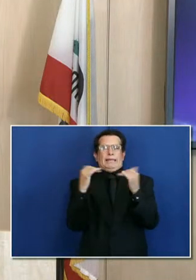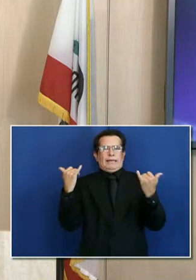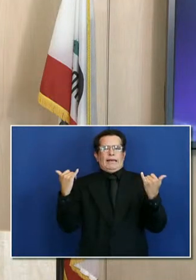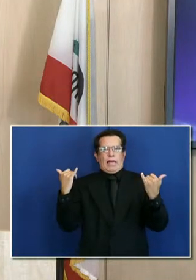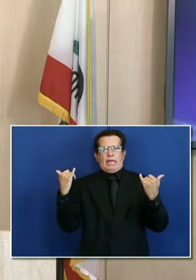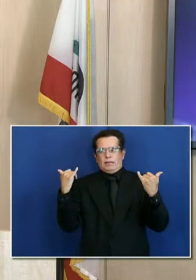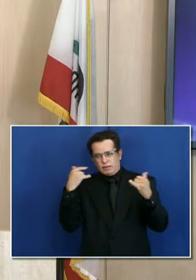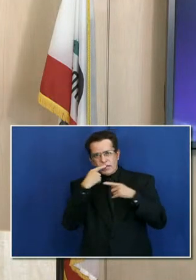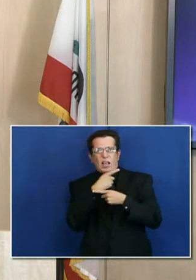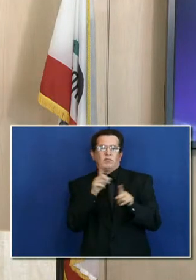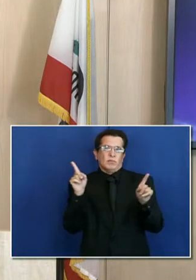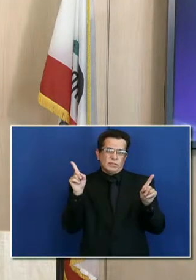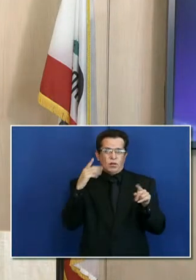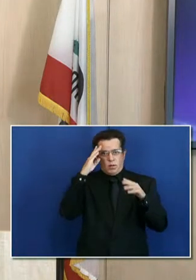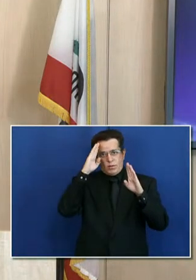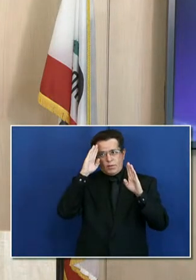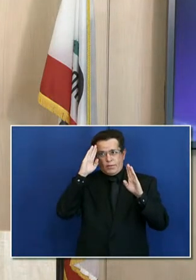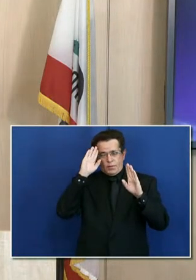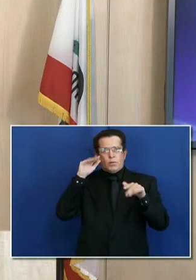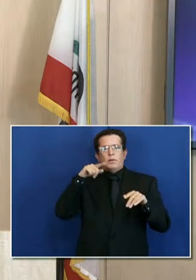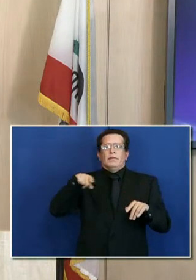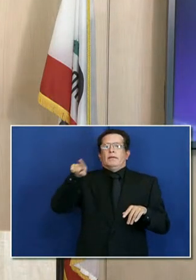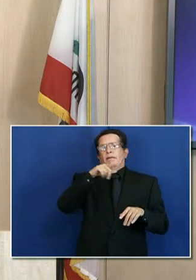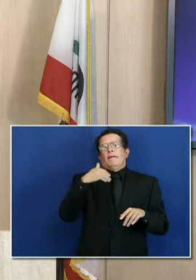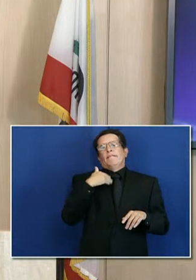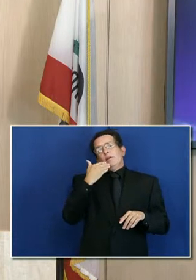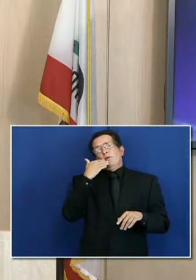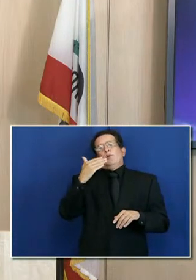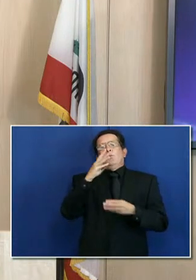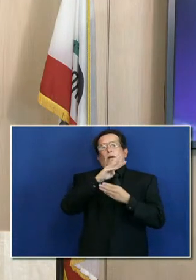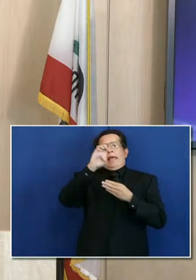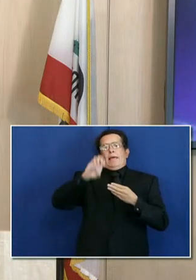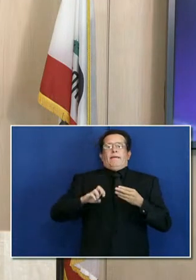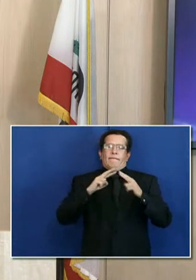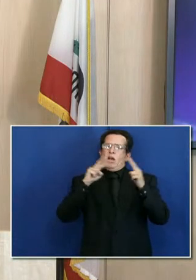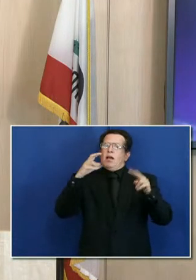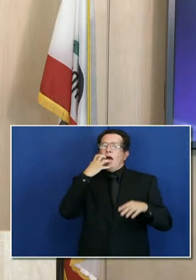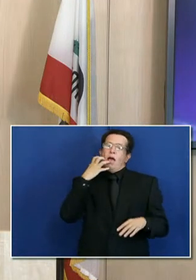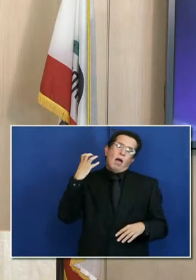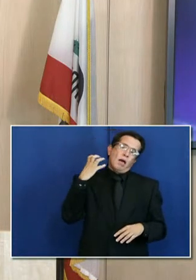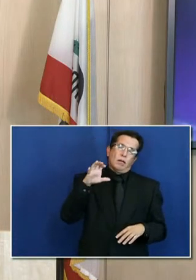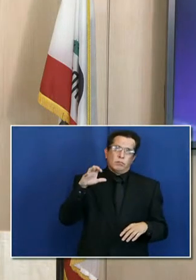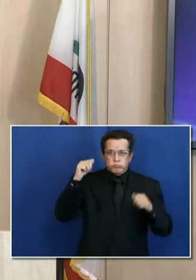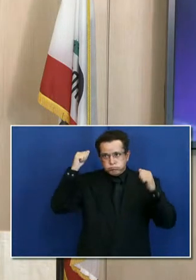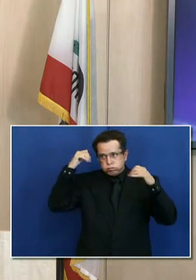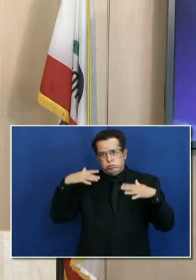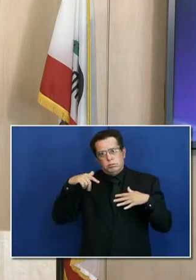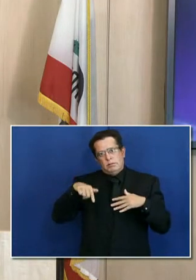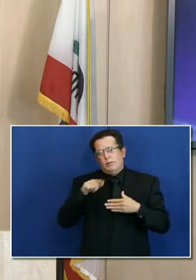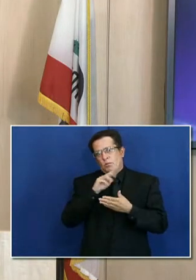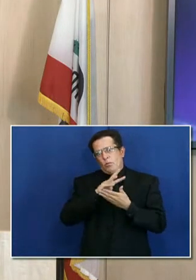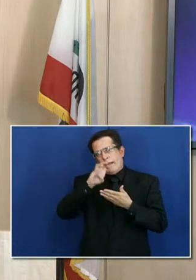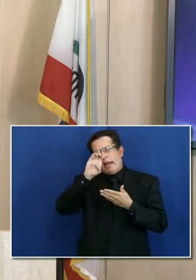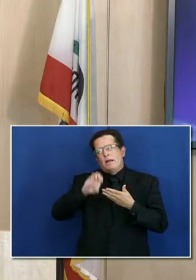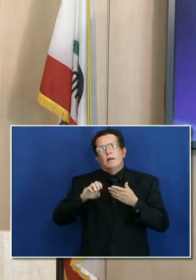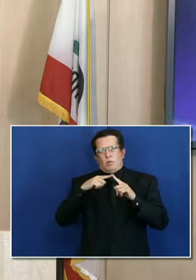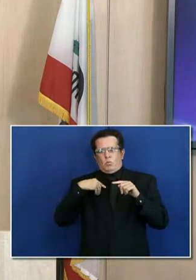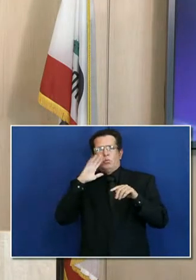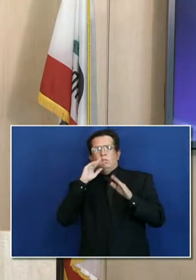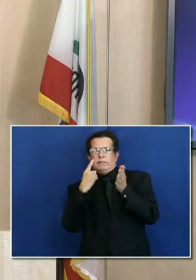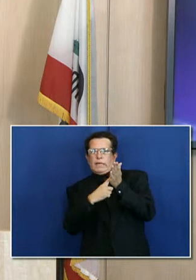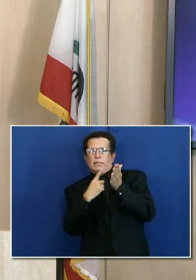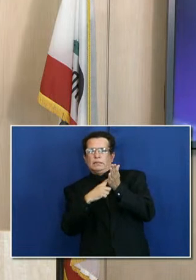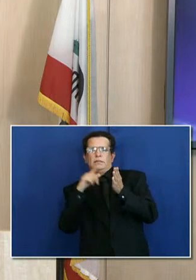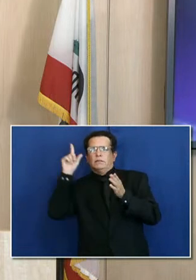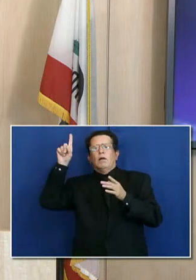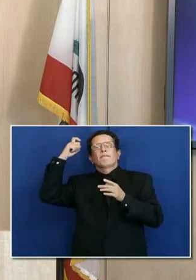I hope everyone made it through what was obviously a very hot weekend. Before we go into the updates and discuss the watch list, I